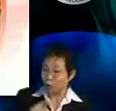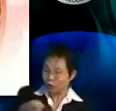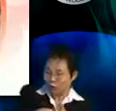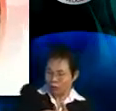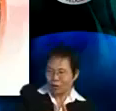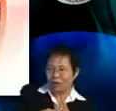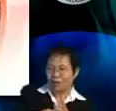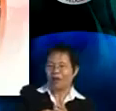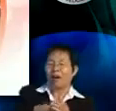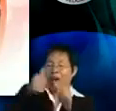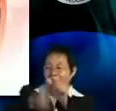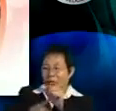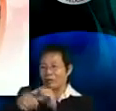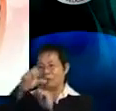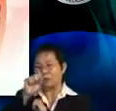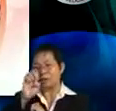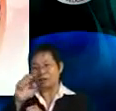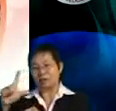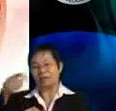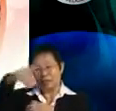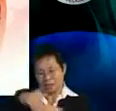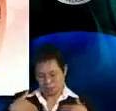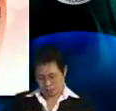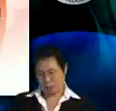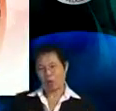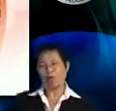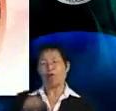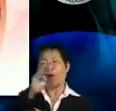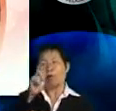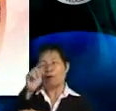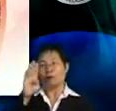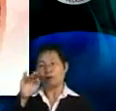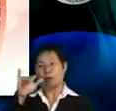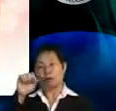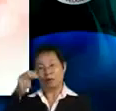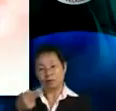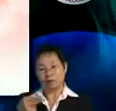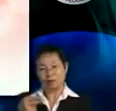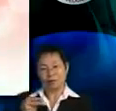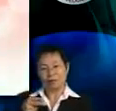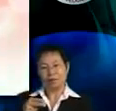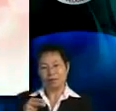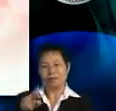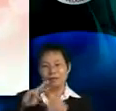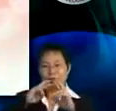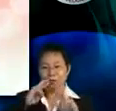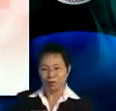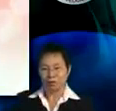by every living cell in the body for metabolic reactions that are vital to life.